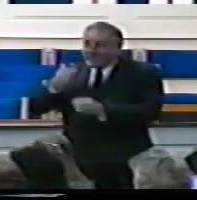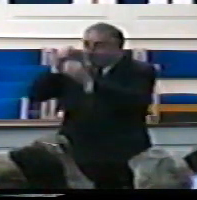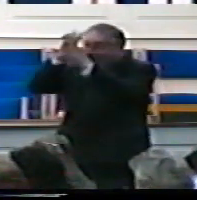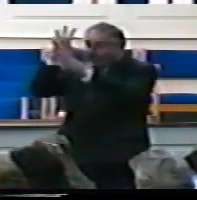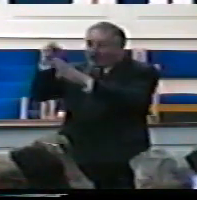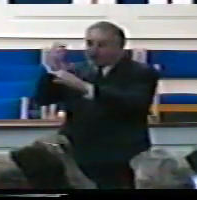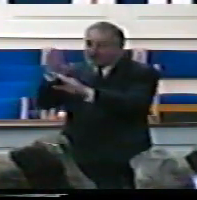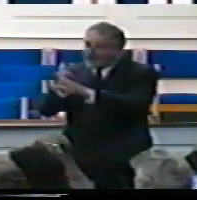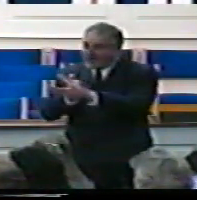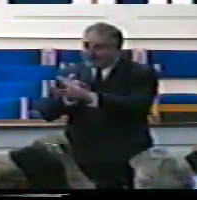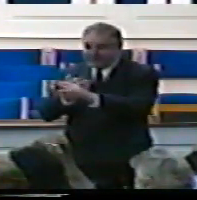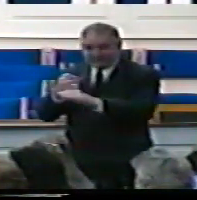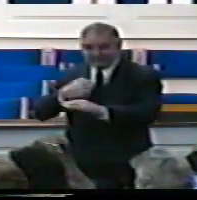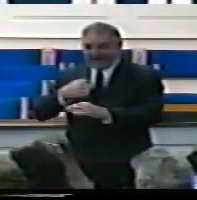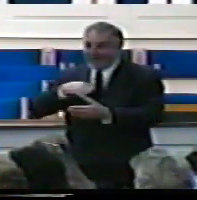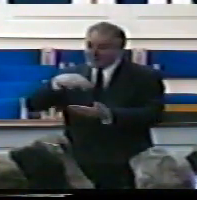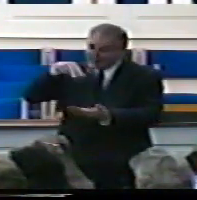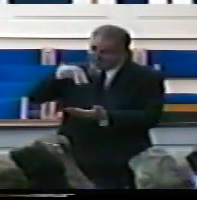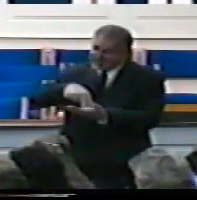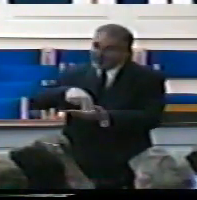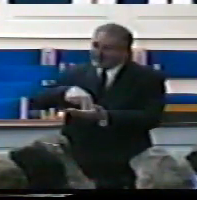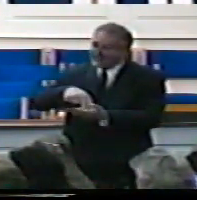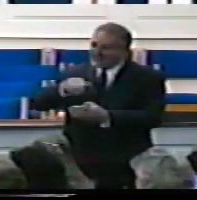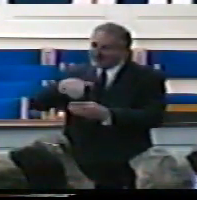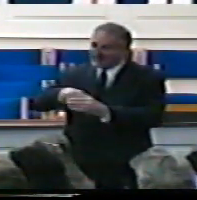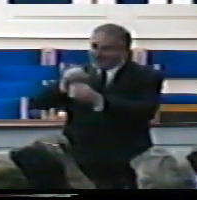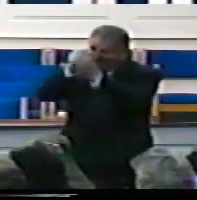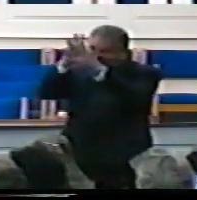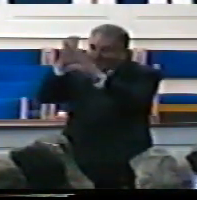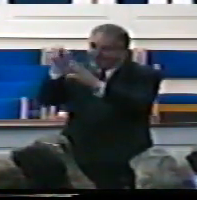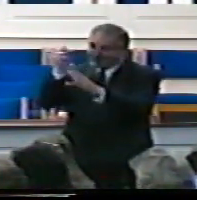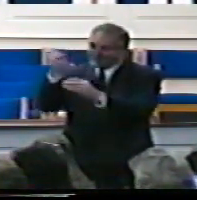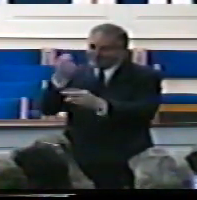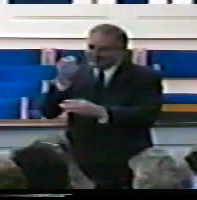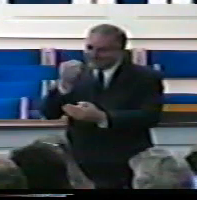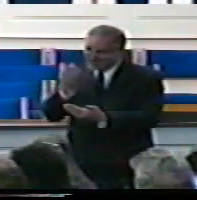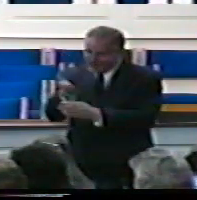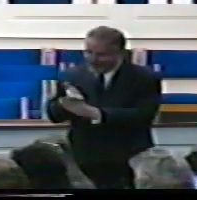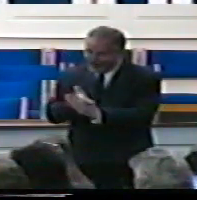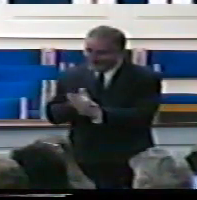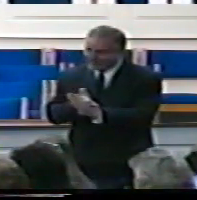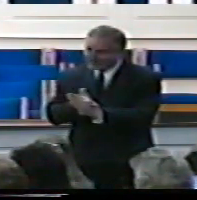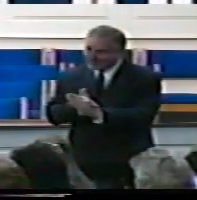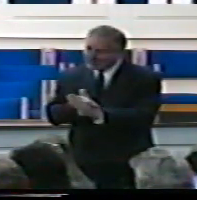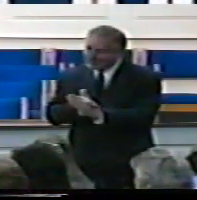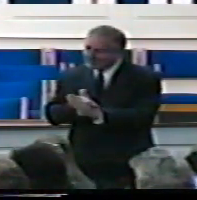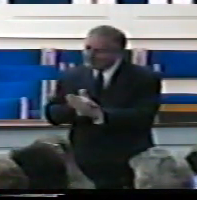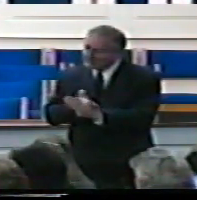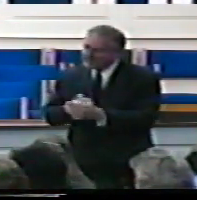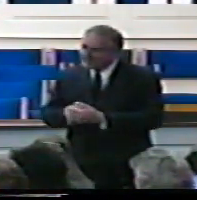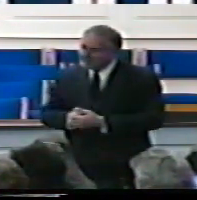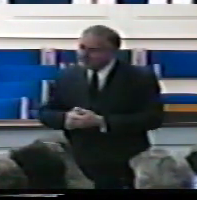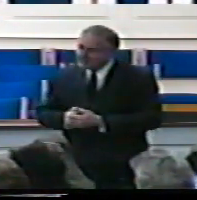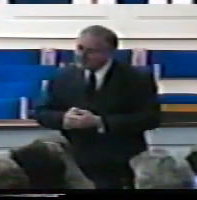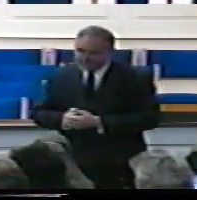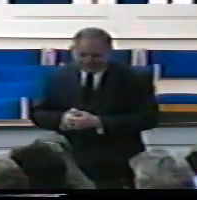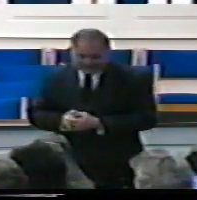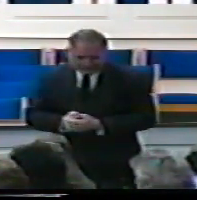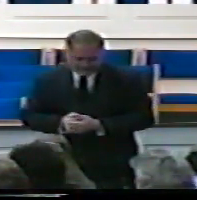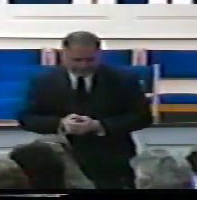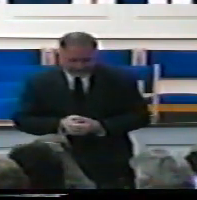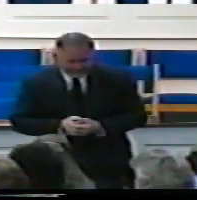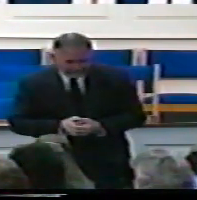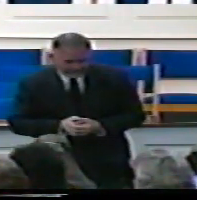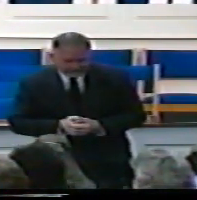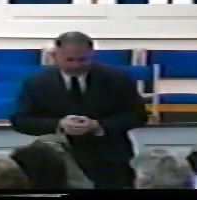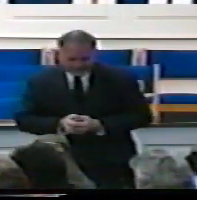those been justified are going to get glorified, whether you like it or not. That's what he said, Romans 8.